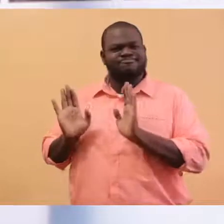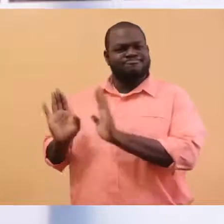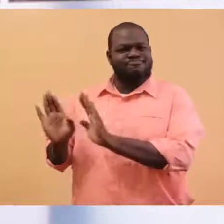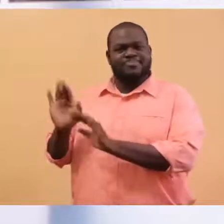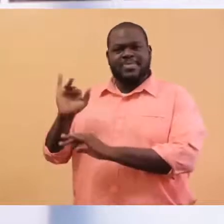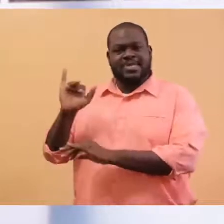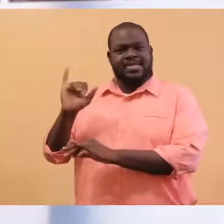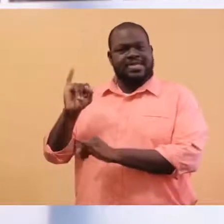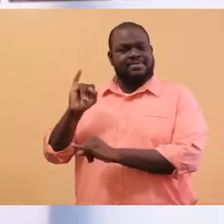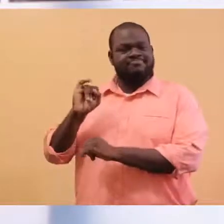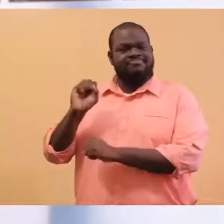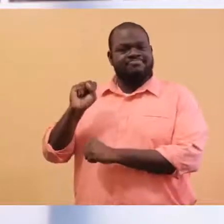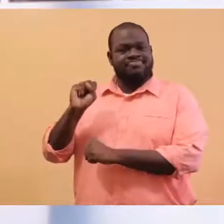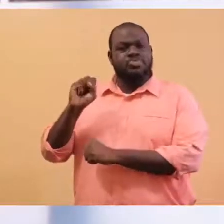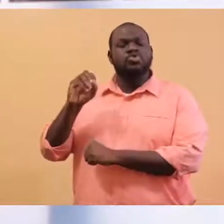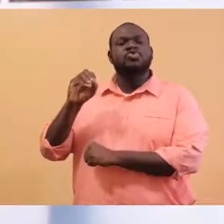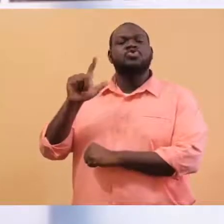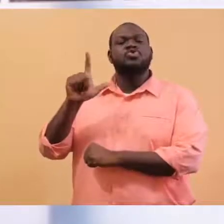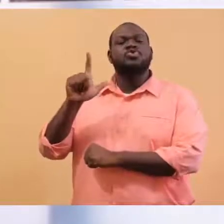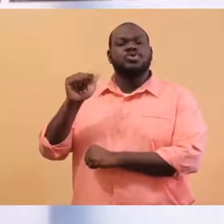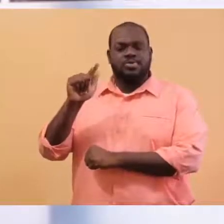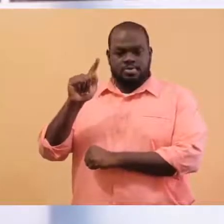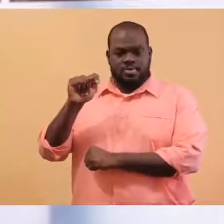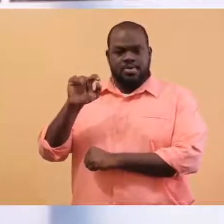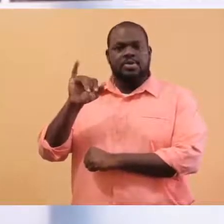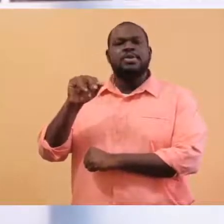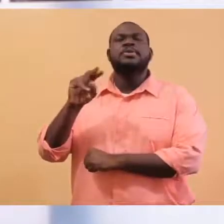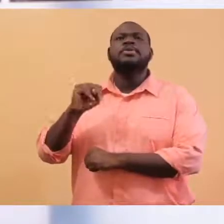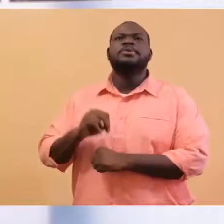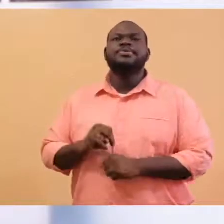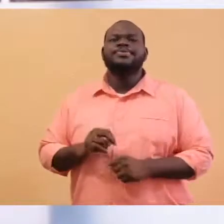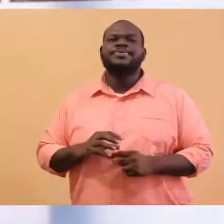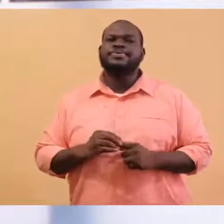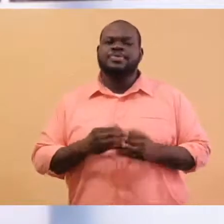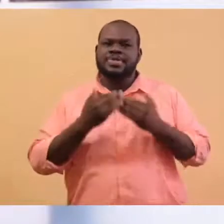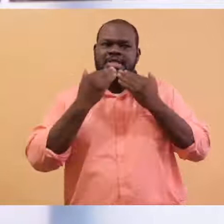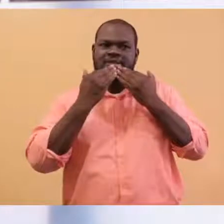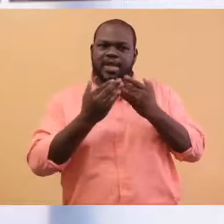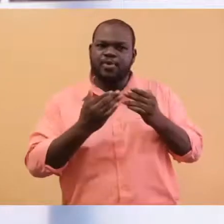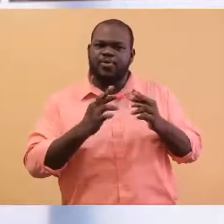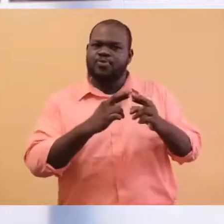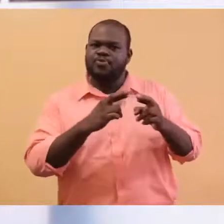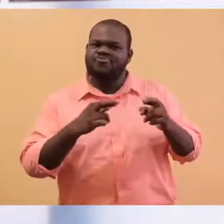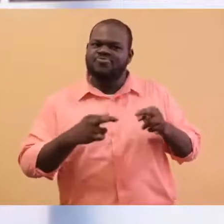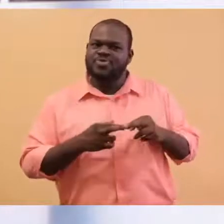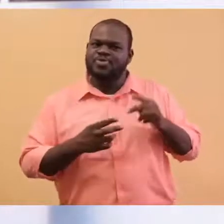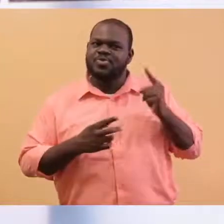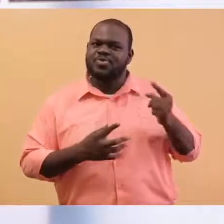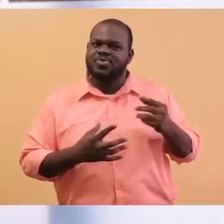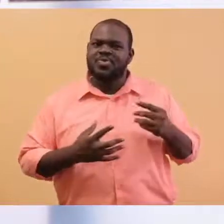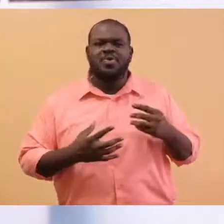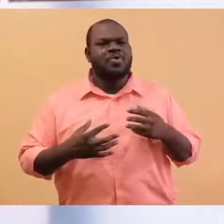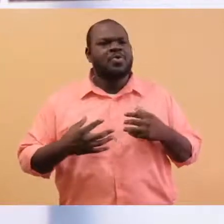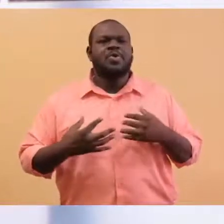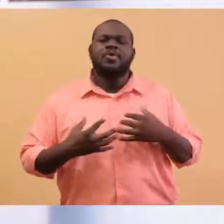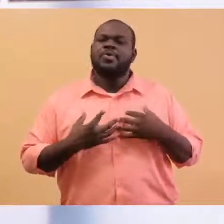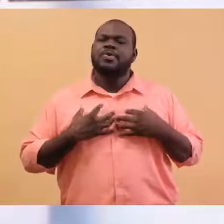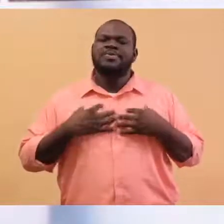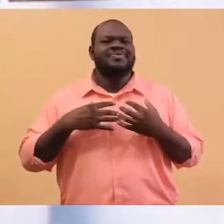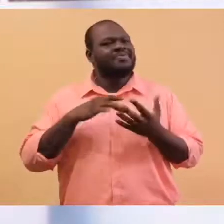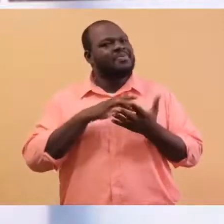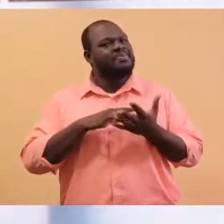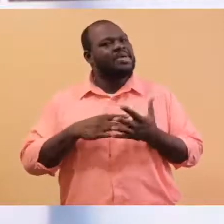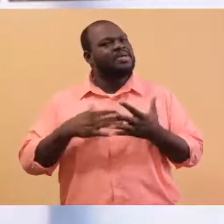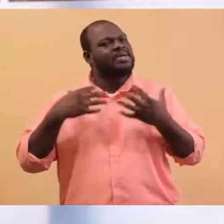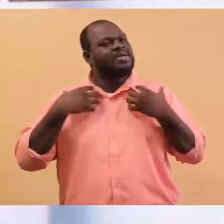A special thank you is extended to all the health workers in Region 1 for going above and beyond